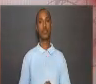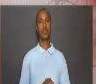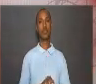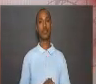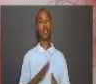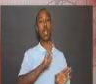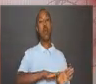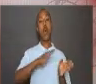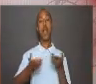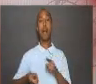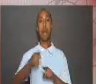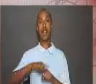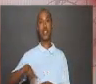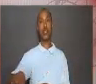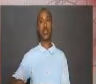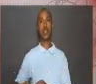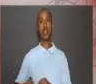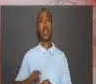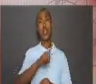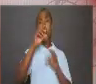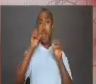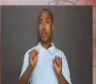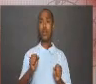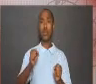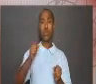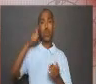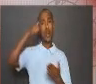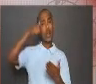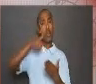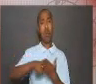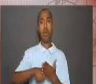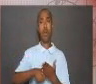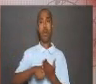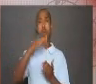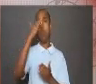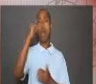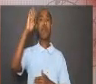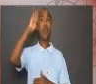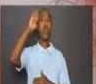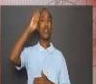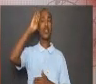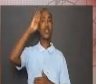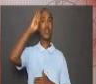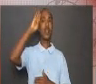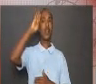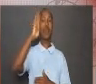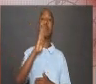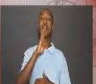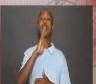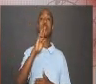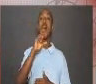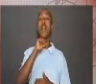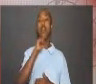Welcome back, students. Were you able to recall why all Bronsted-Lowry bases are